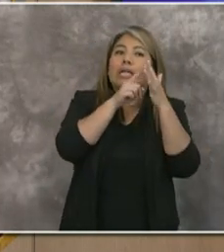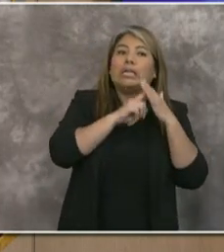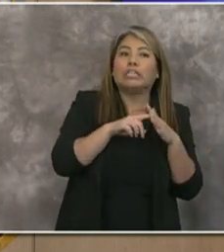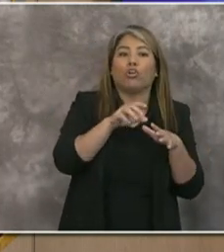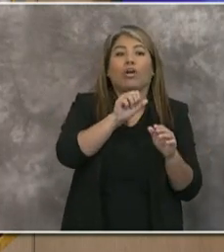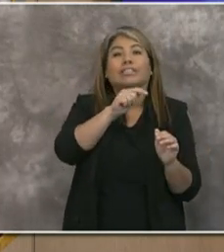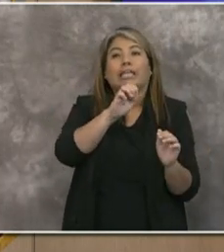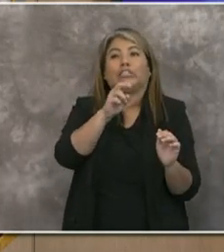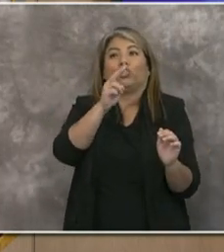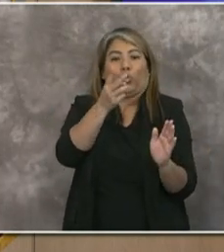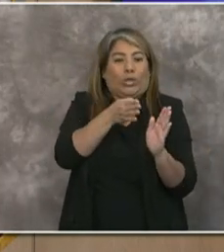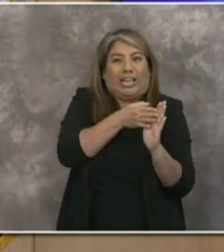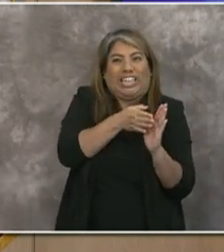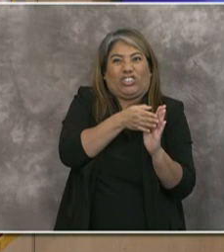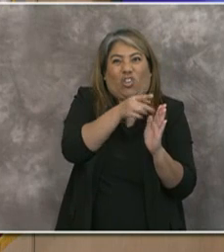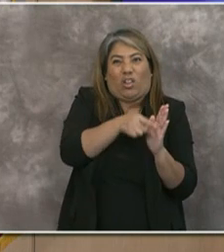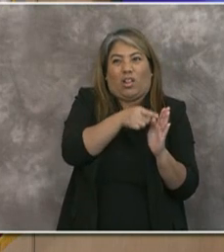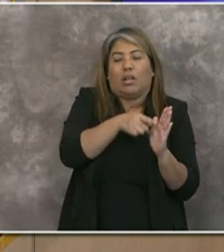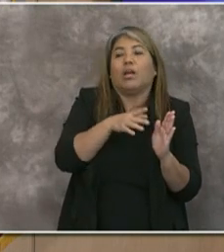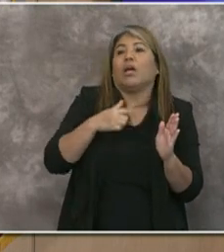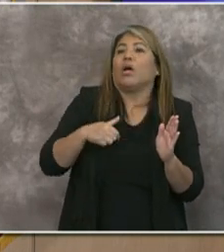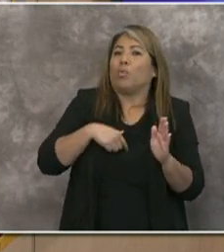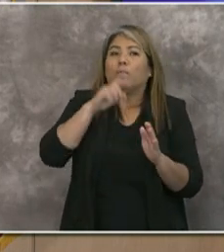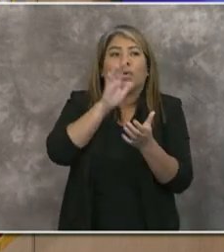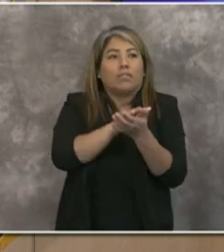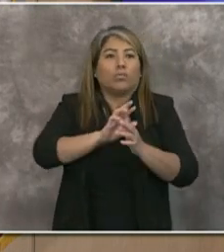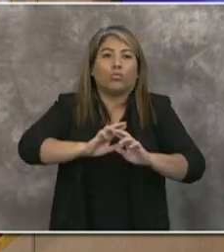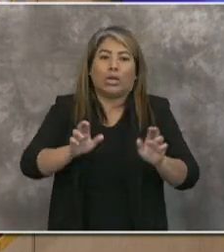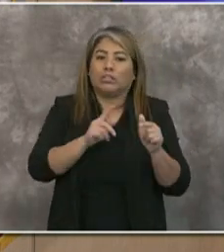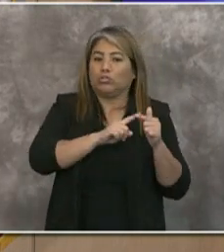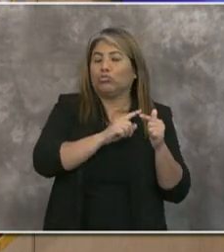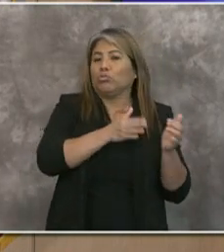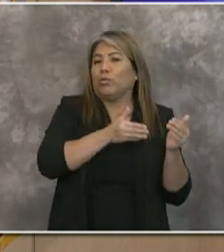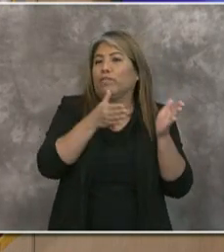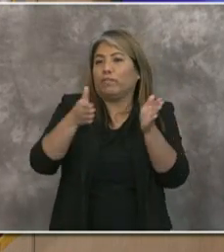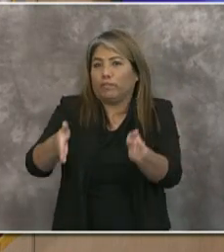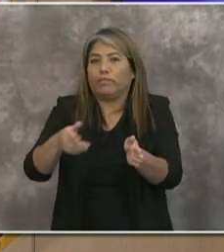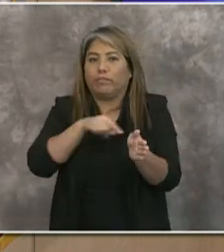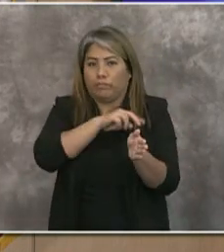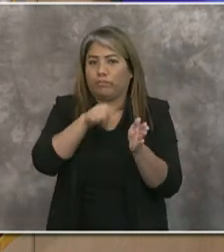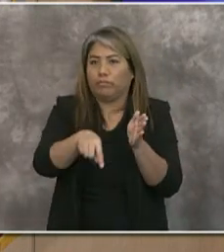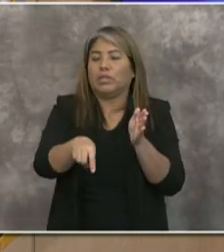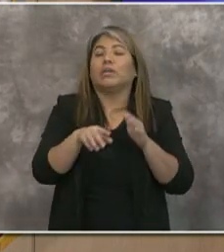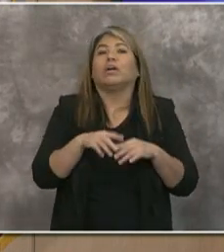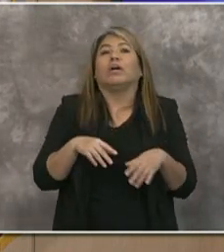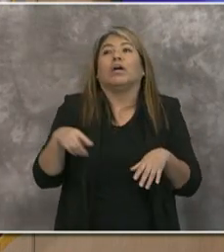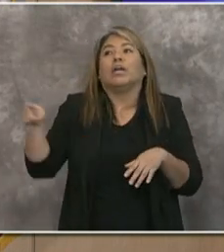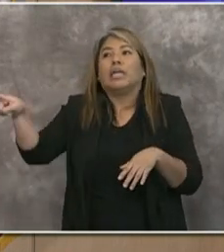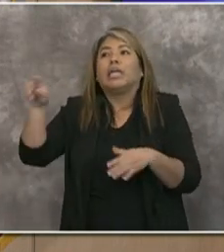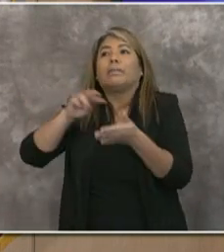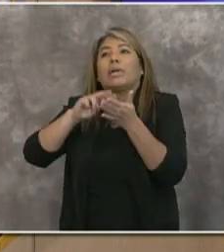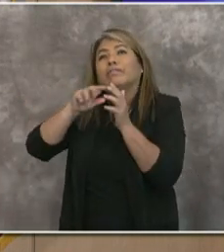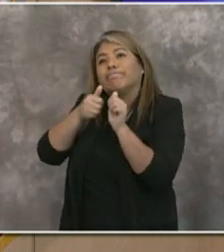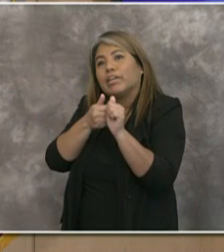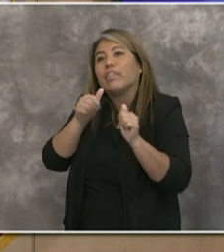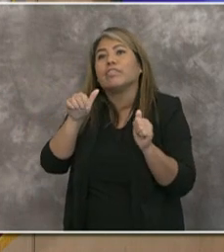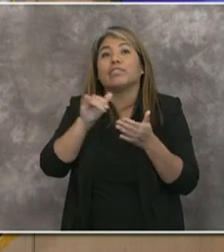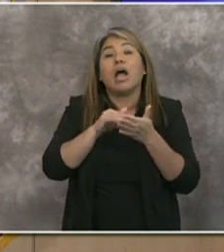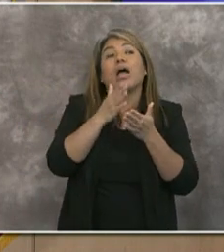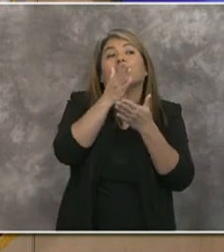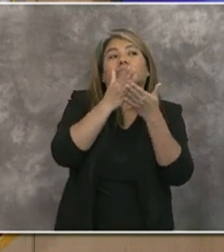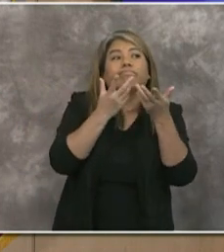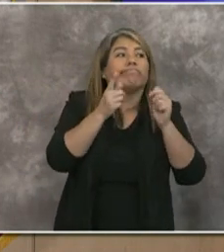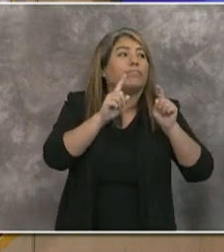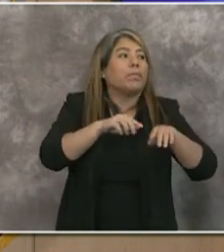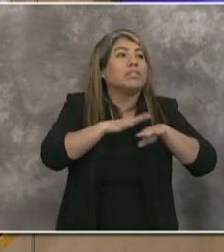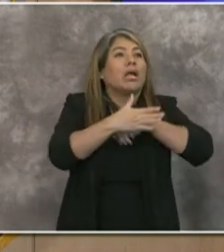2. We believe we are ready to move forward into that stage. He alluded to the fact that individual counties may be given the option